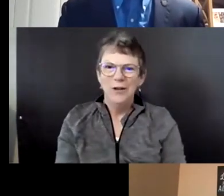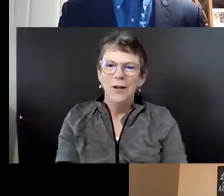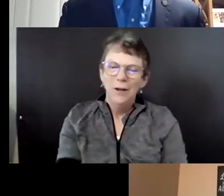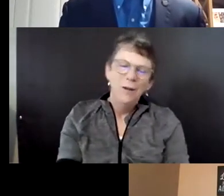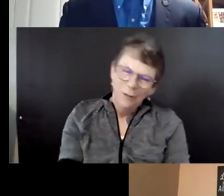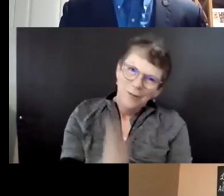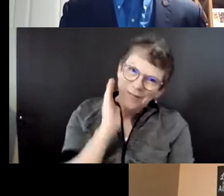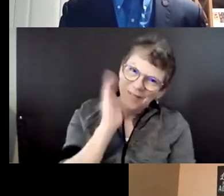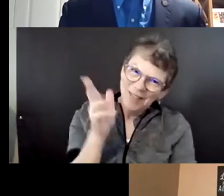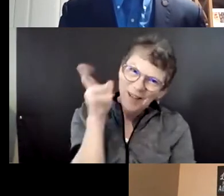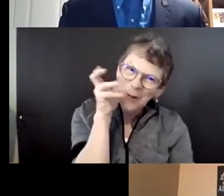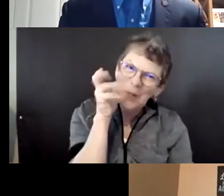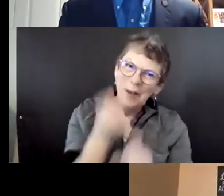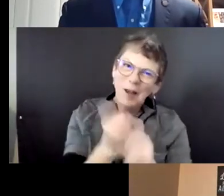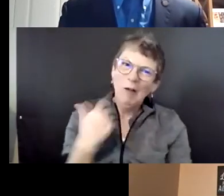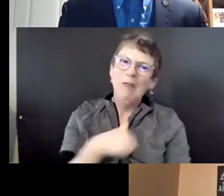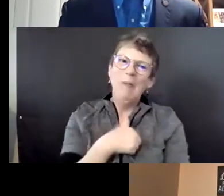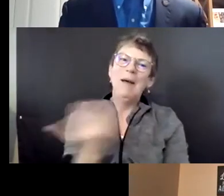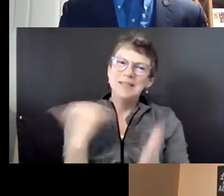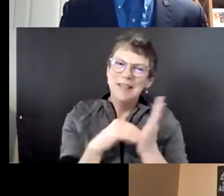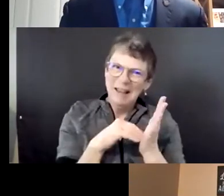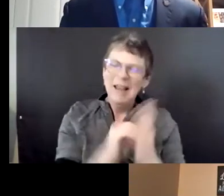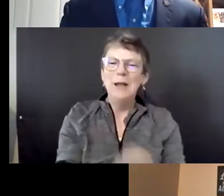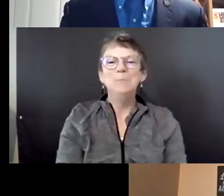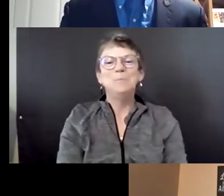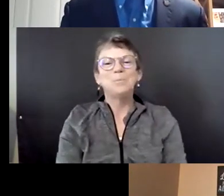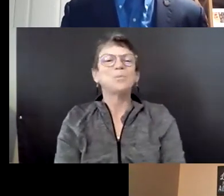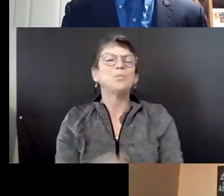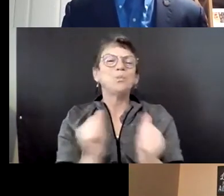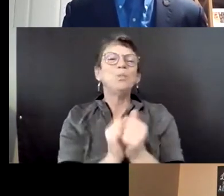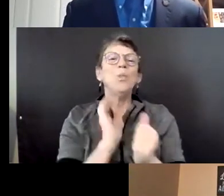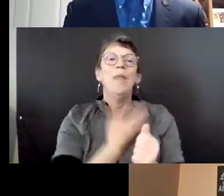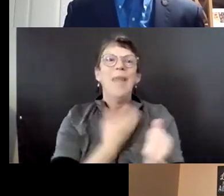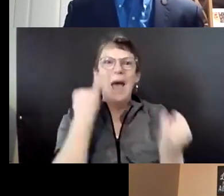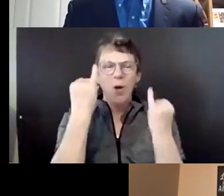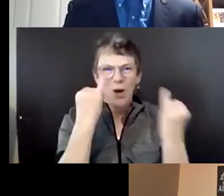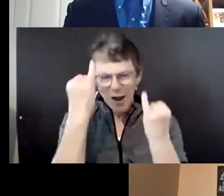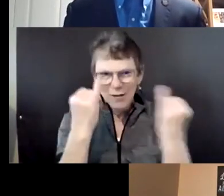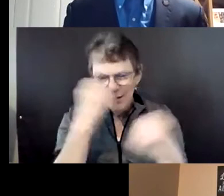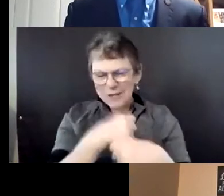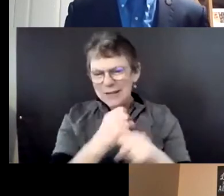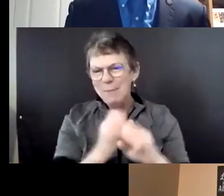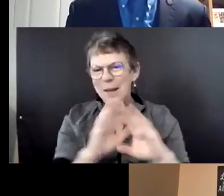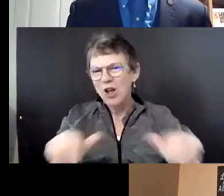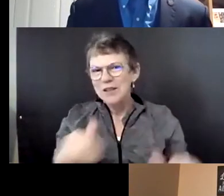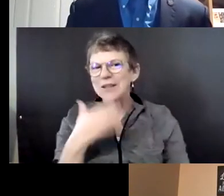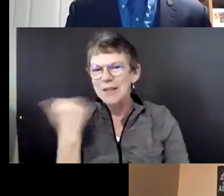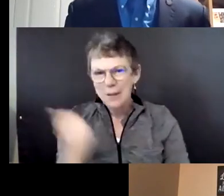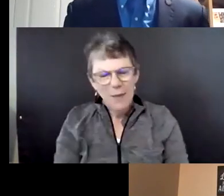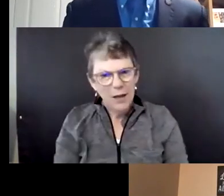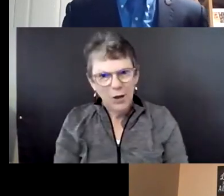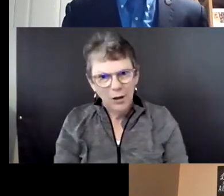things that would definitely make the system and the network better throughout Kansas and in Johnson County. And as always, as topics